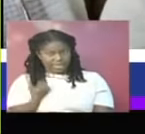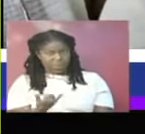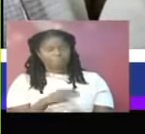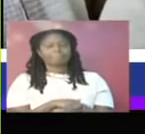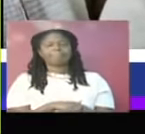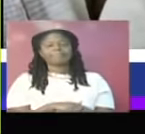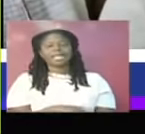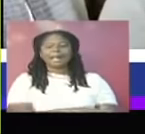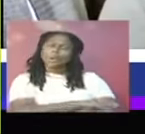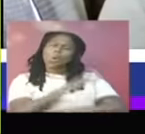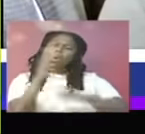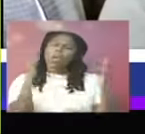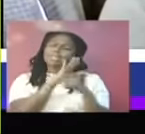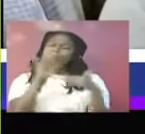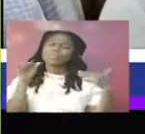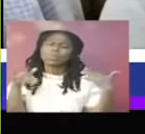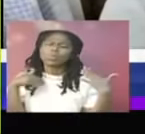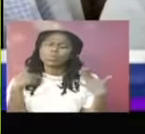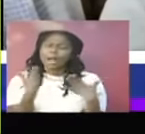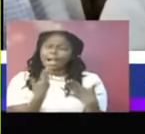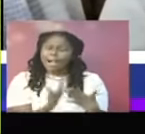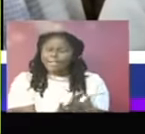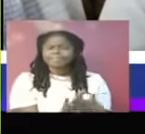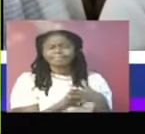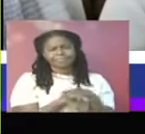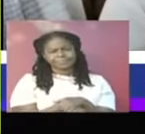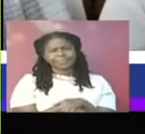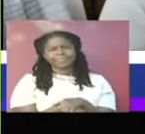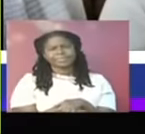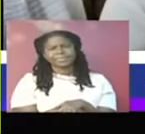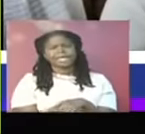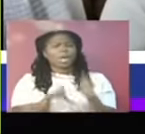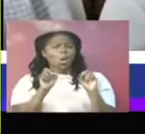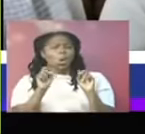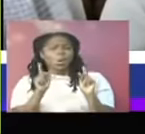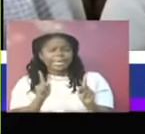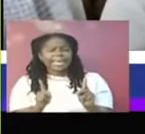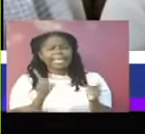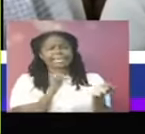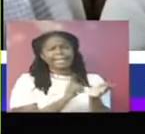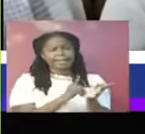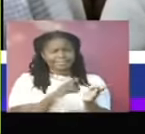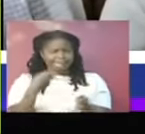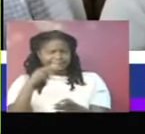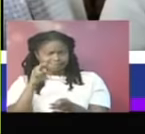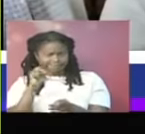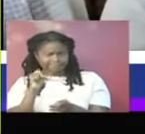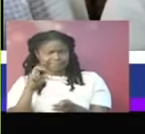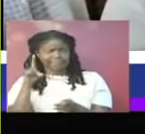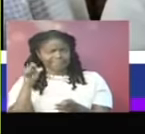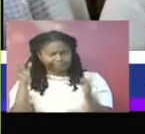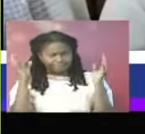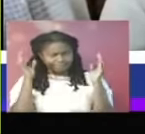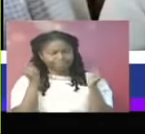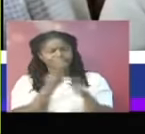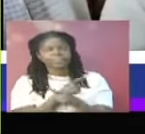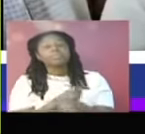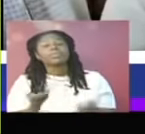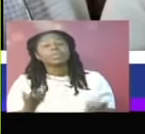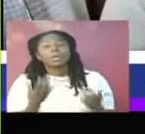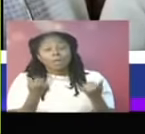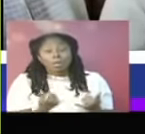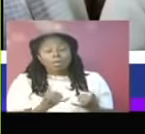Hi, morning, everyone. Rashad Khan, Guardian Media Limited. Okay, Dr. Hines, so both my questions are to you, and I'd just like to tag on to the